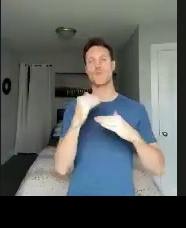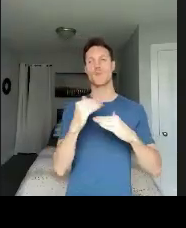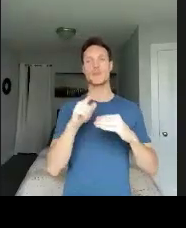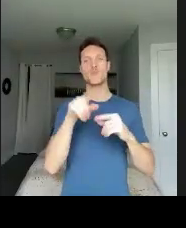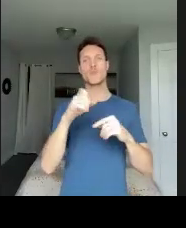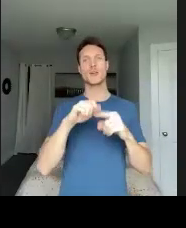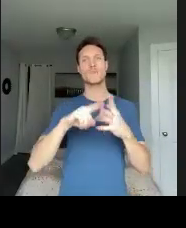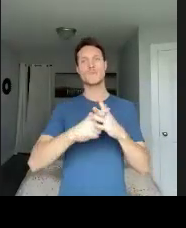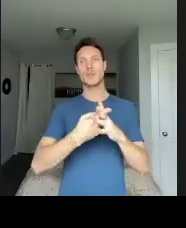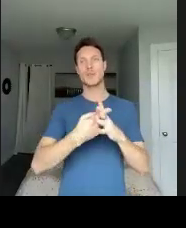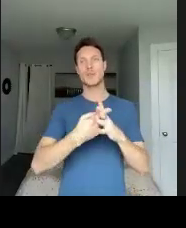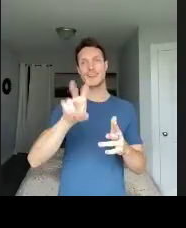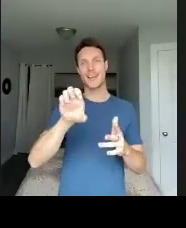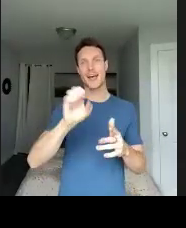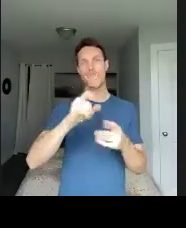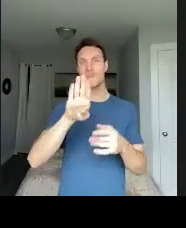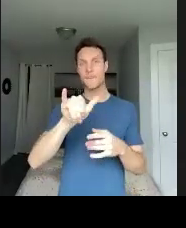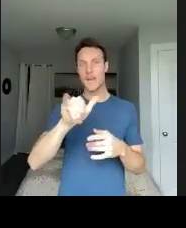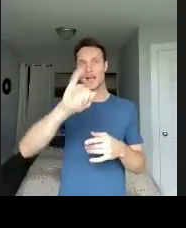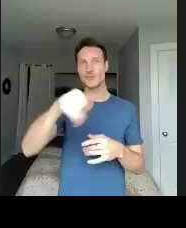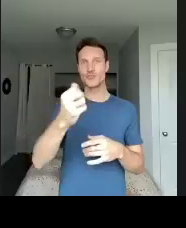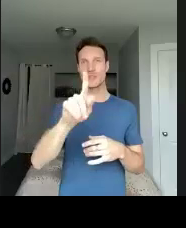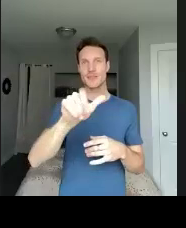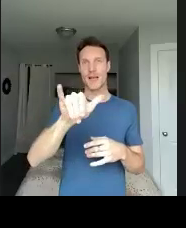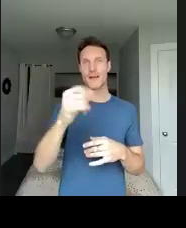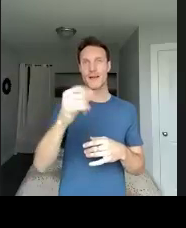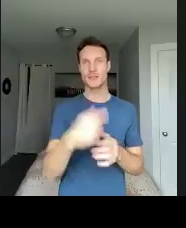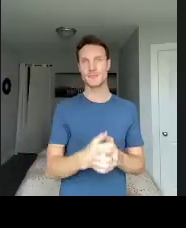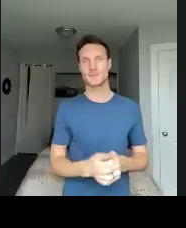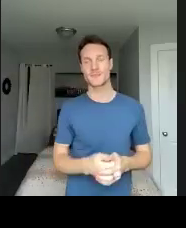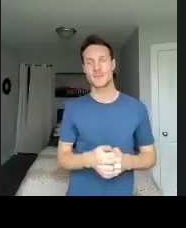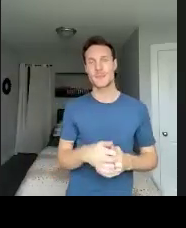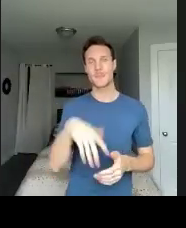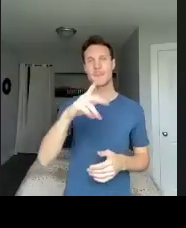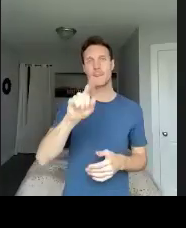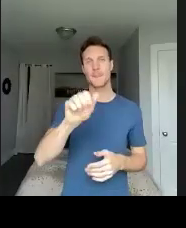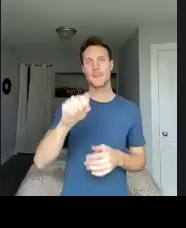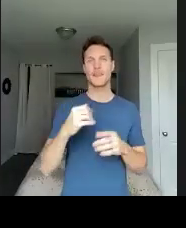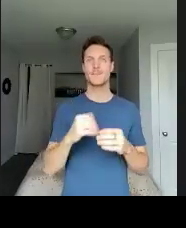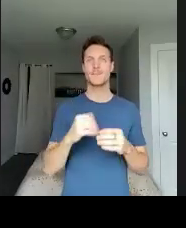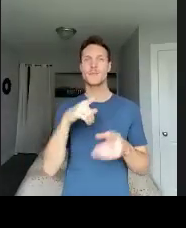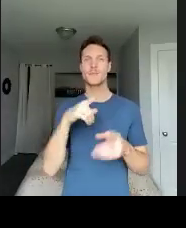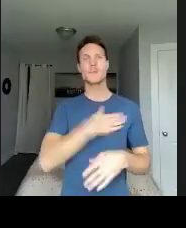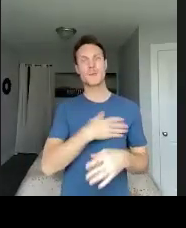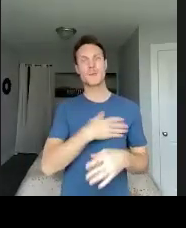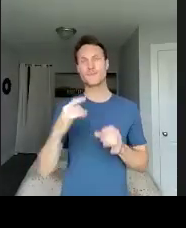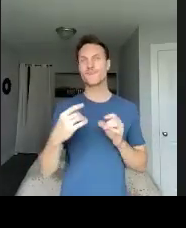the KMAP bulletin to share those rate increases. If you have any questions about that, please reach out to me.